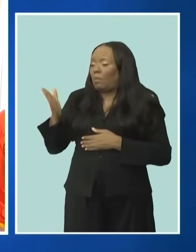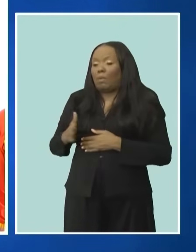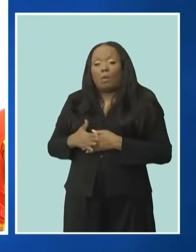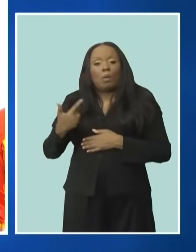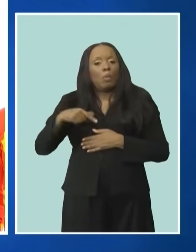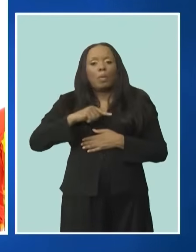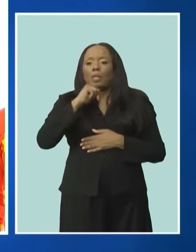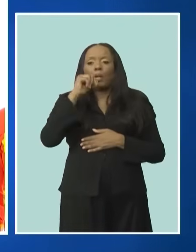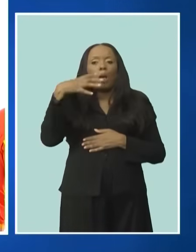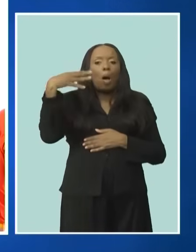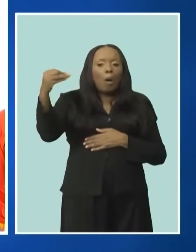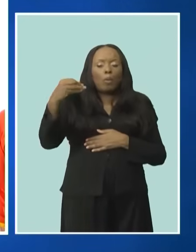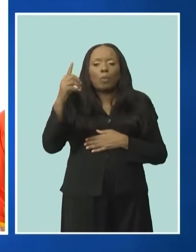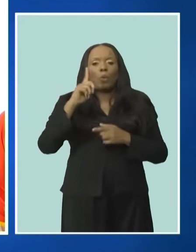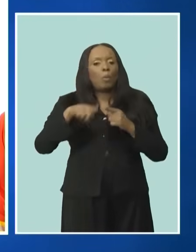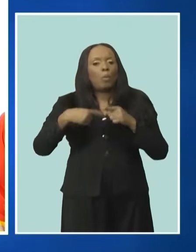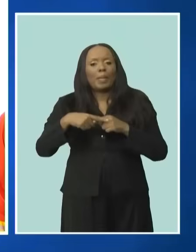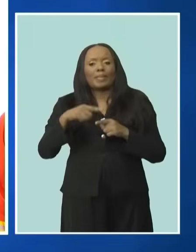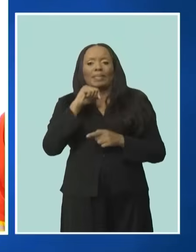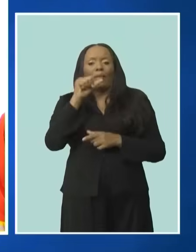is possible to respond.